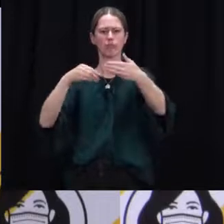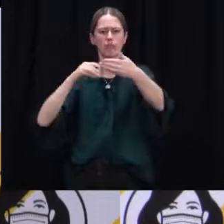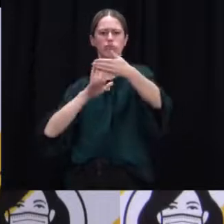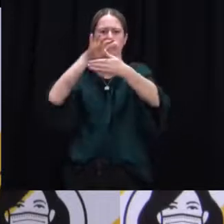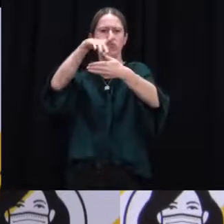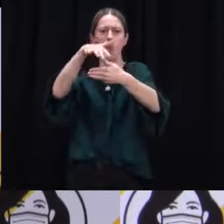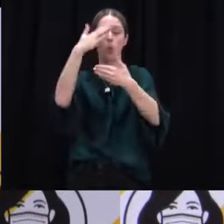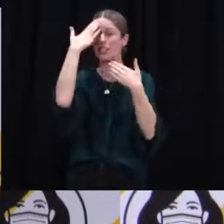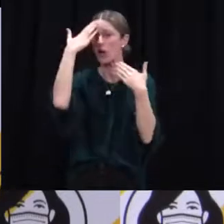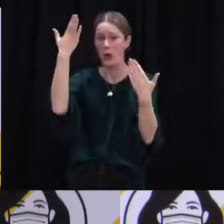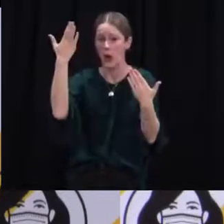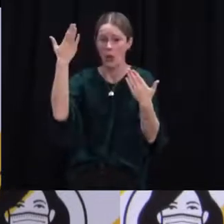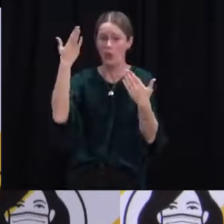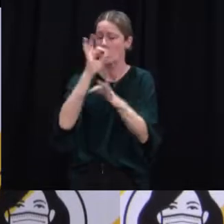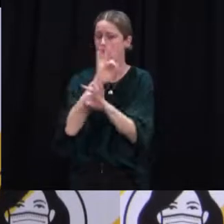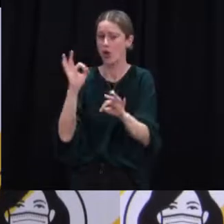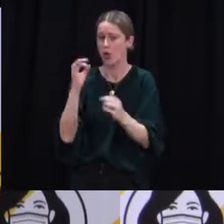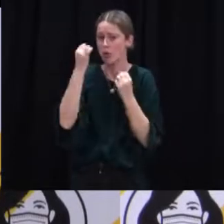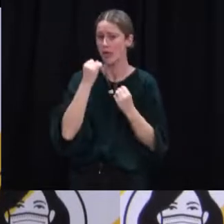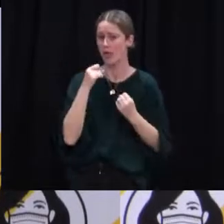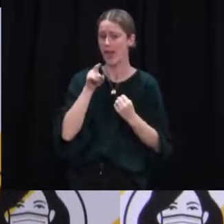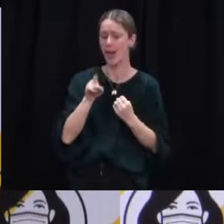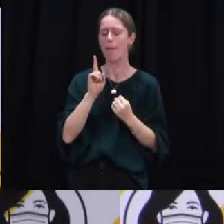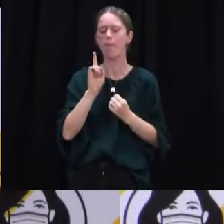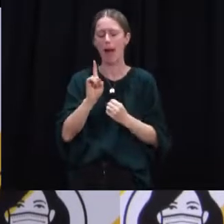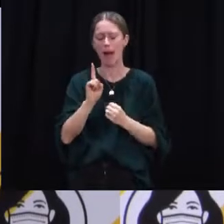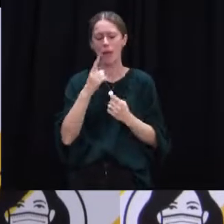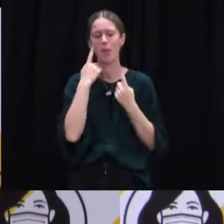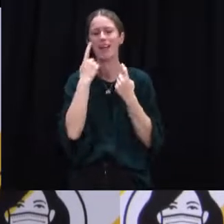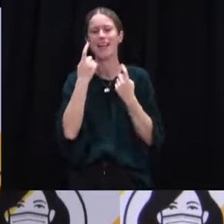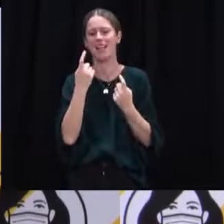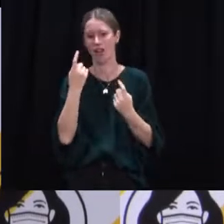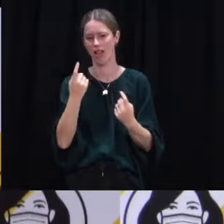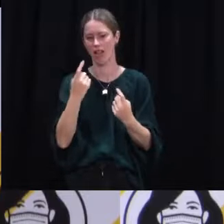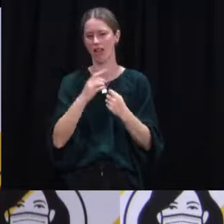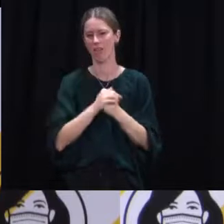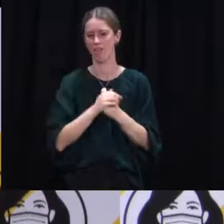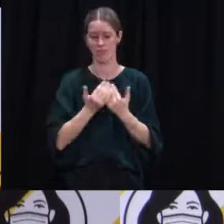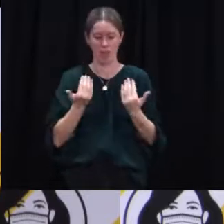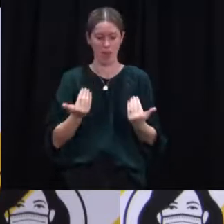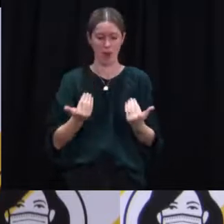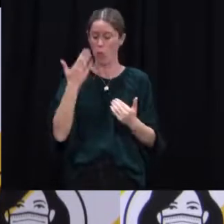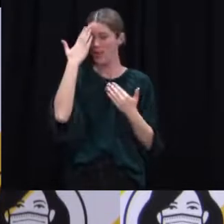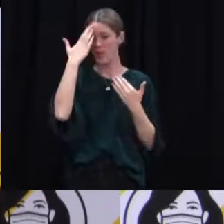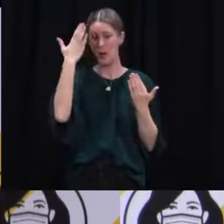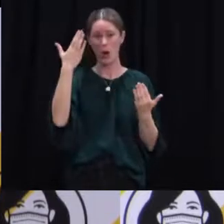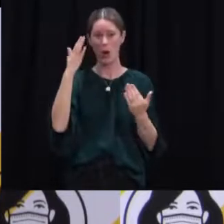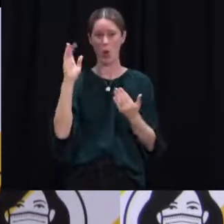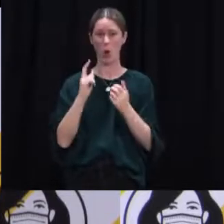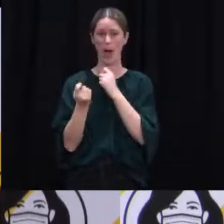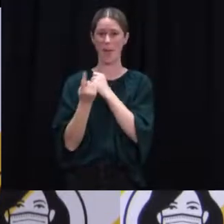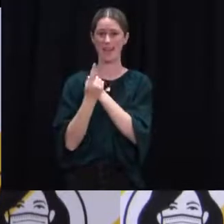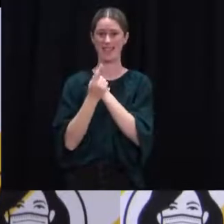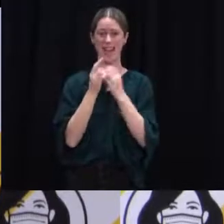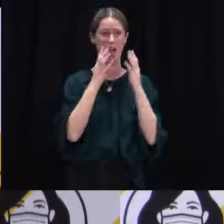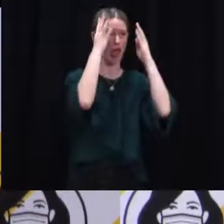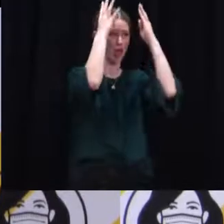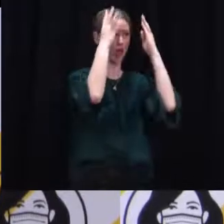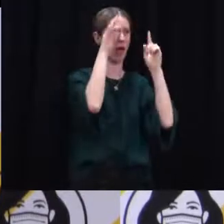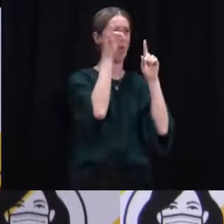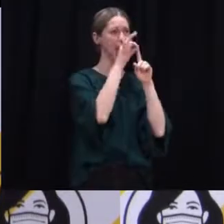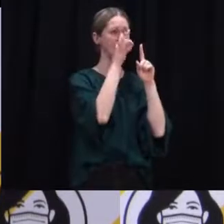that there was transmission from one side of the perspex to the other. But look, we are doing everything we can to make sure we're mitigating every